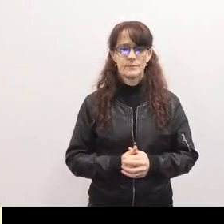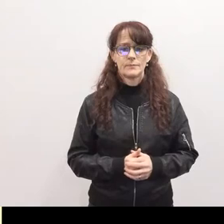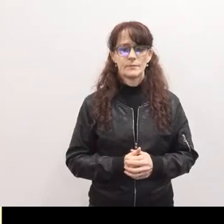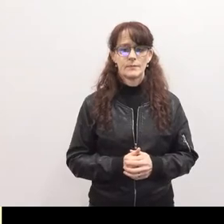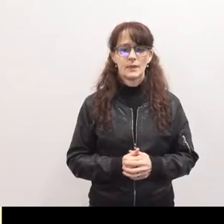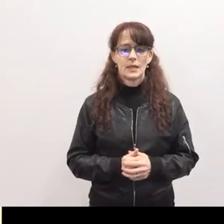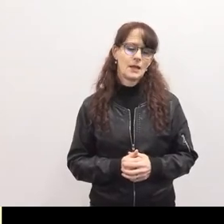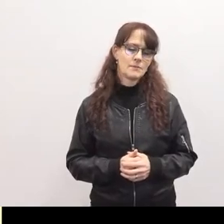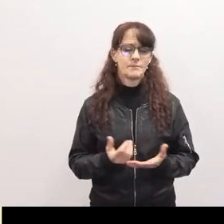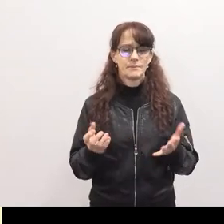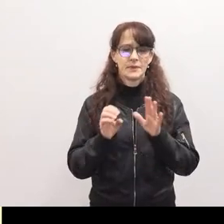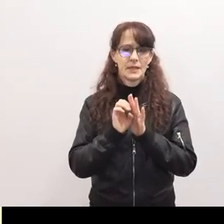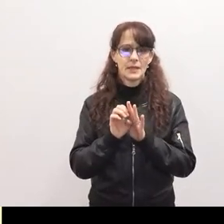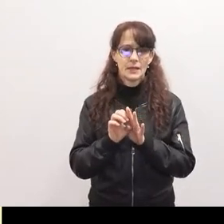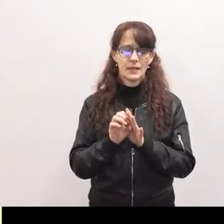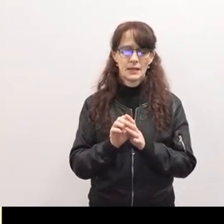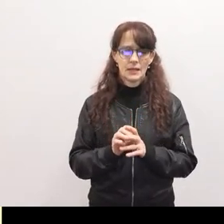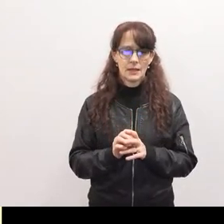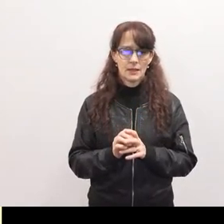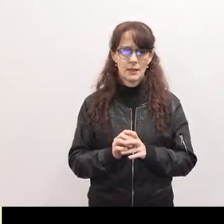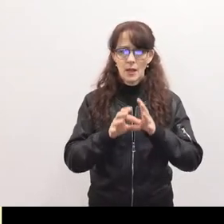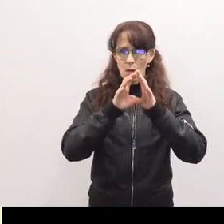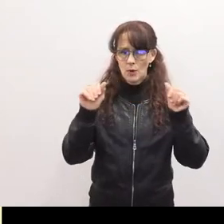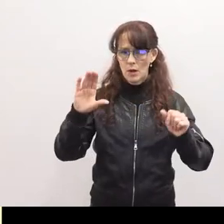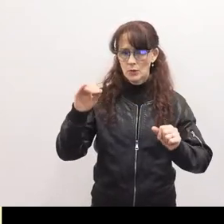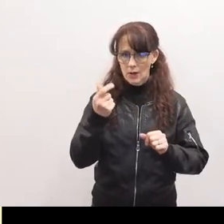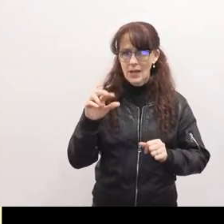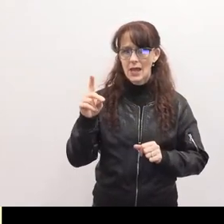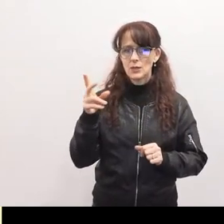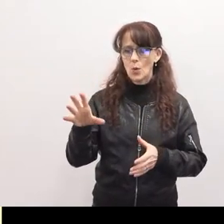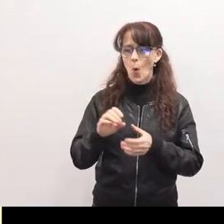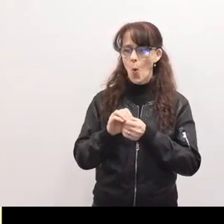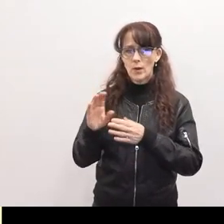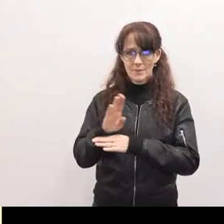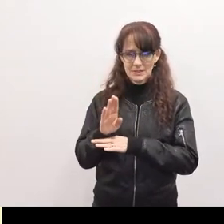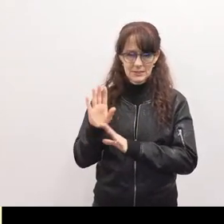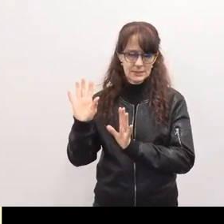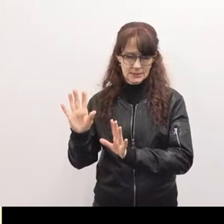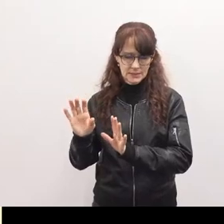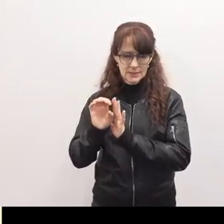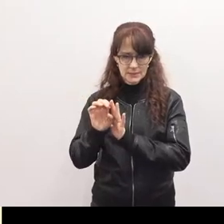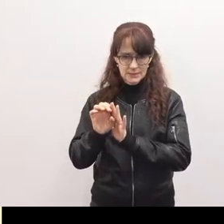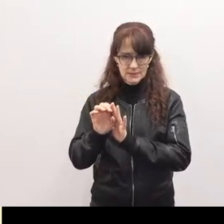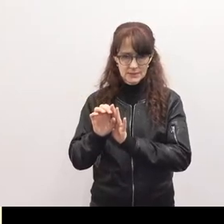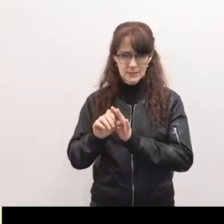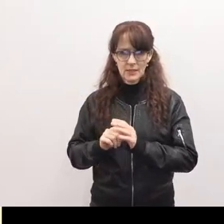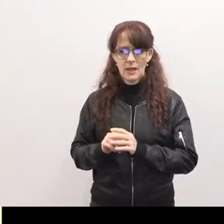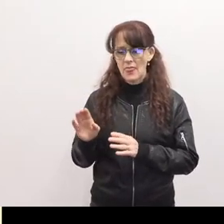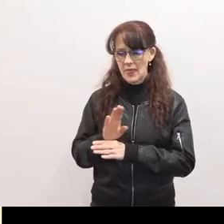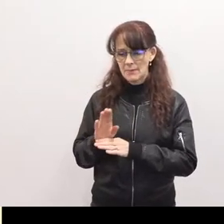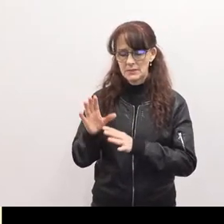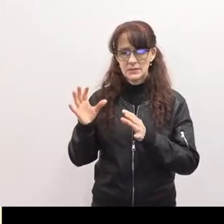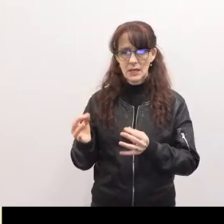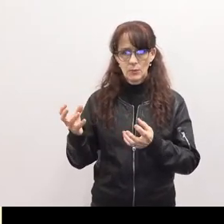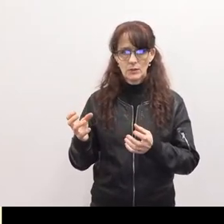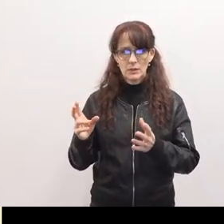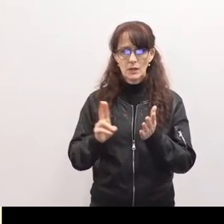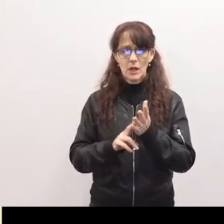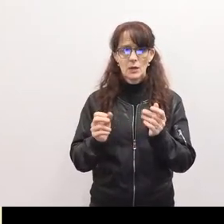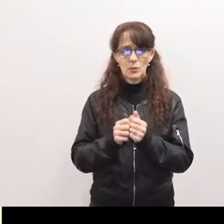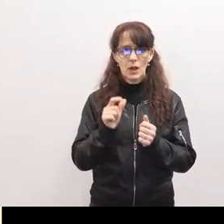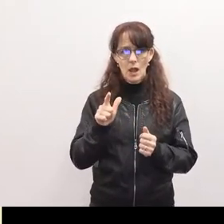If let's say, for instance, President Craighead, you own a business and that business decides it wants to